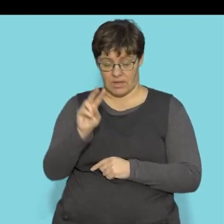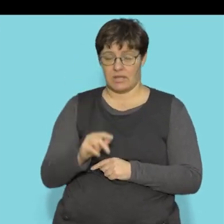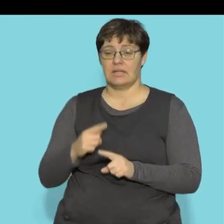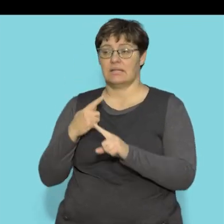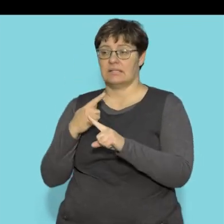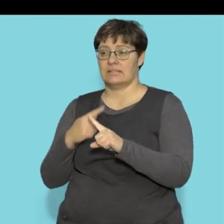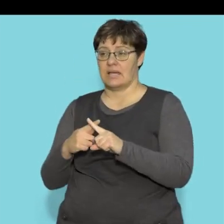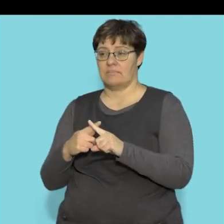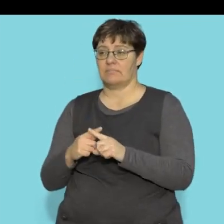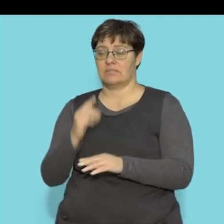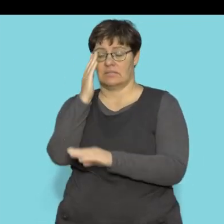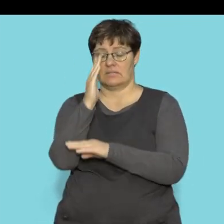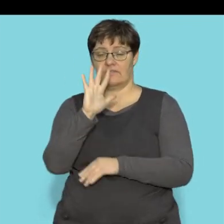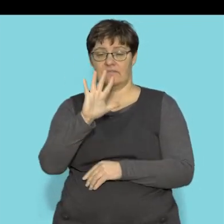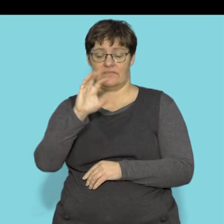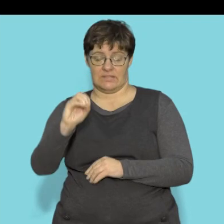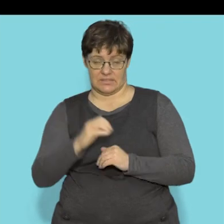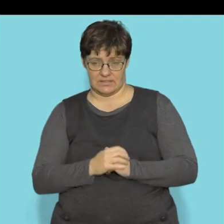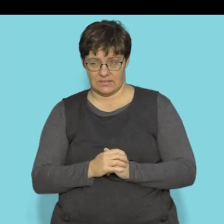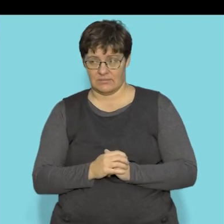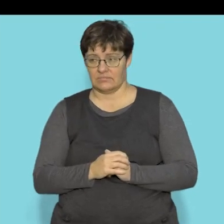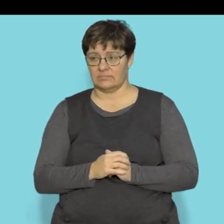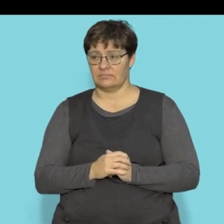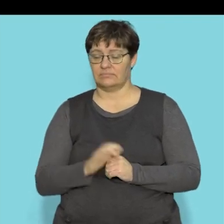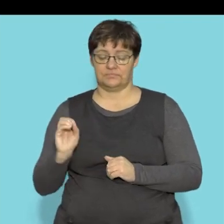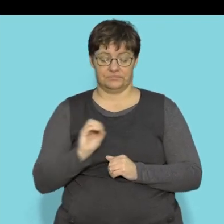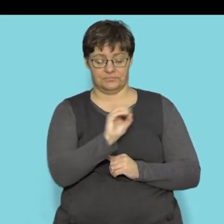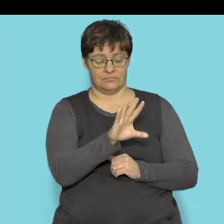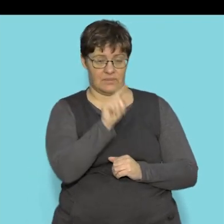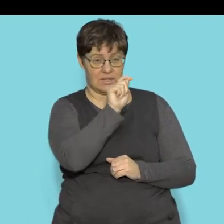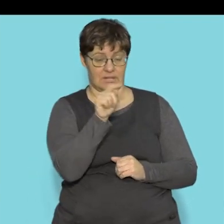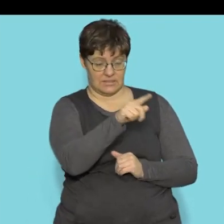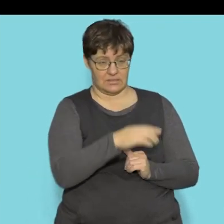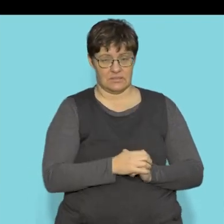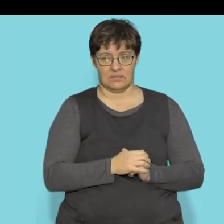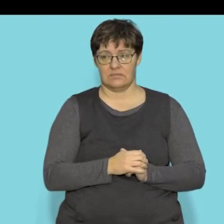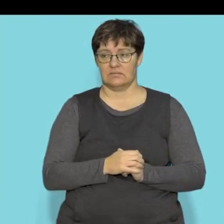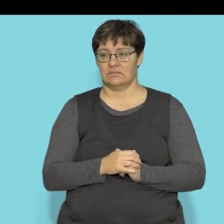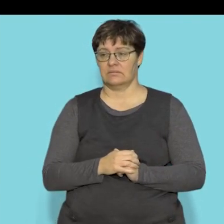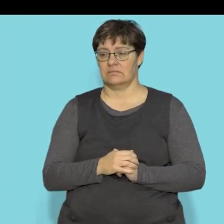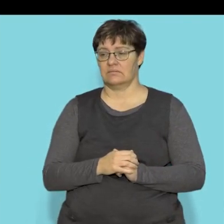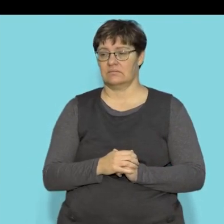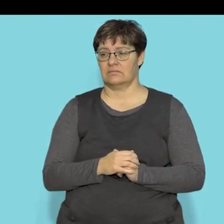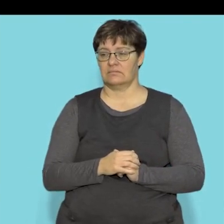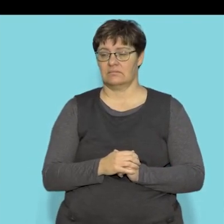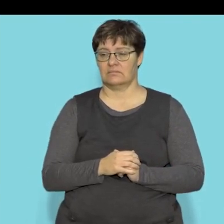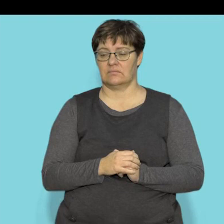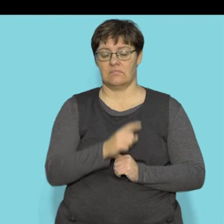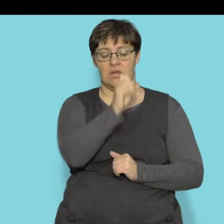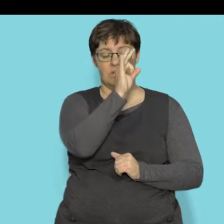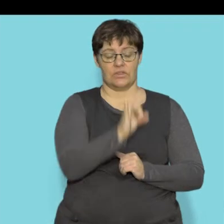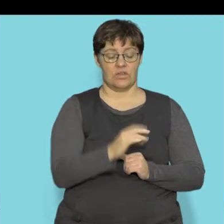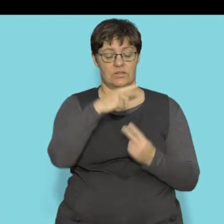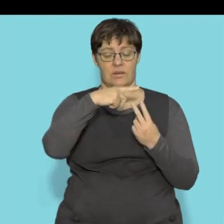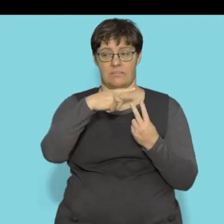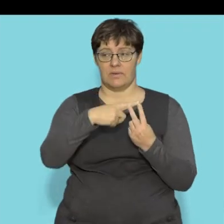squared multiplied by my height, which is 50. So let's plug this all into our calculator, friend.